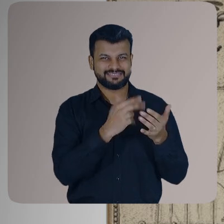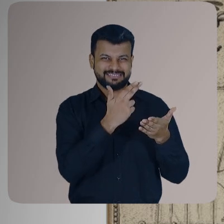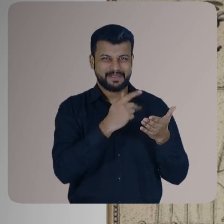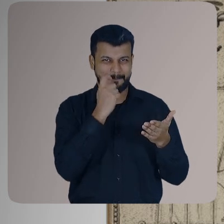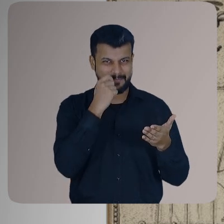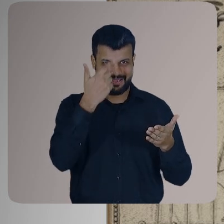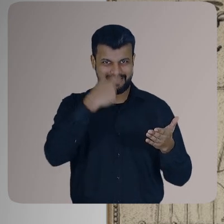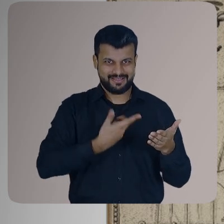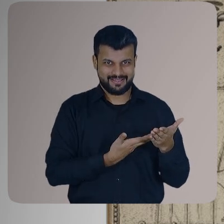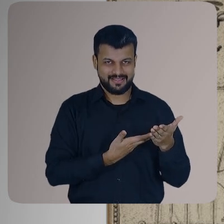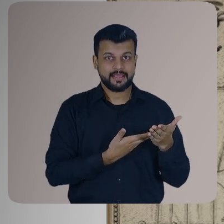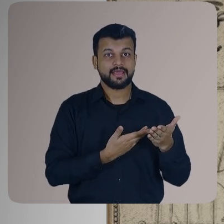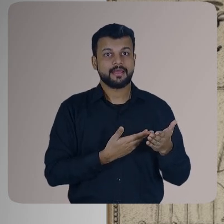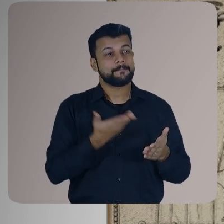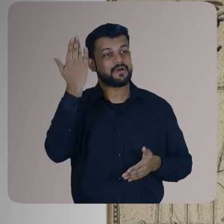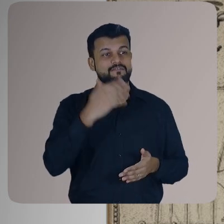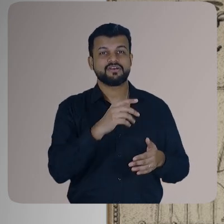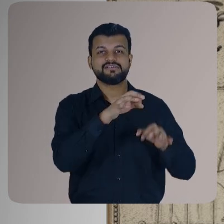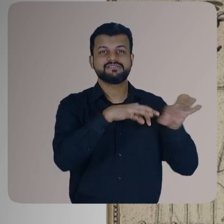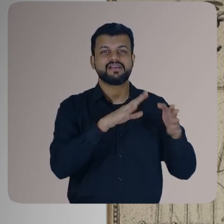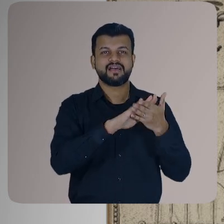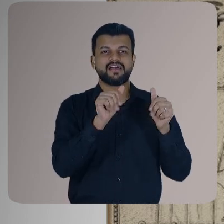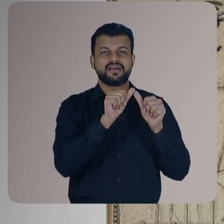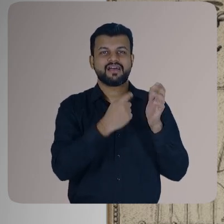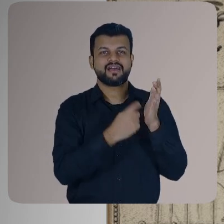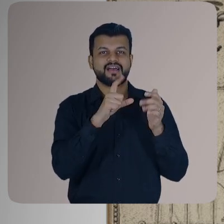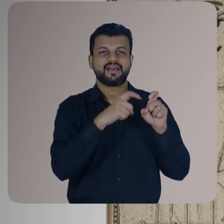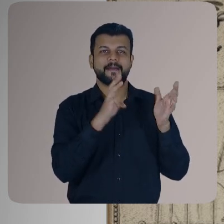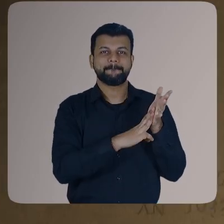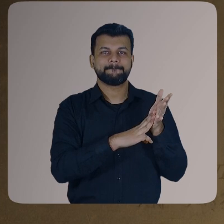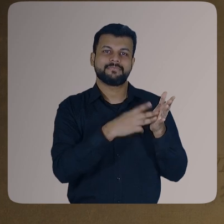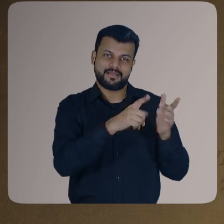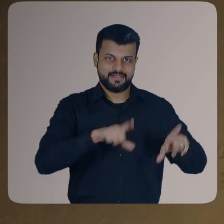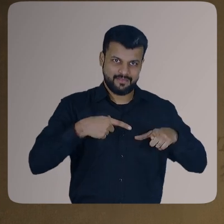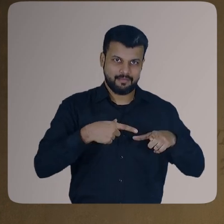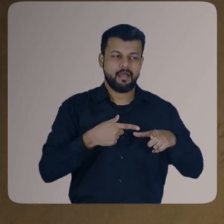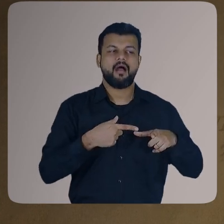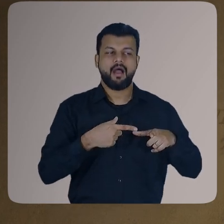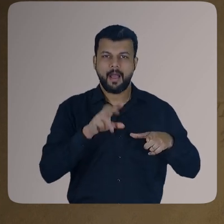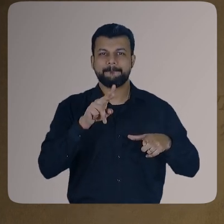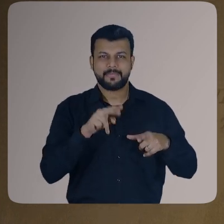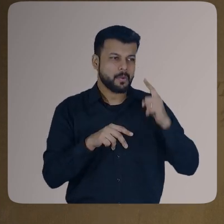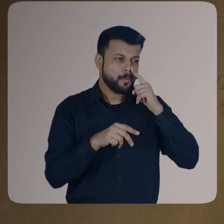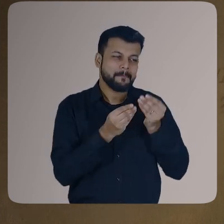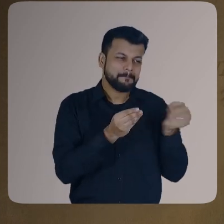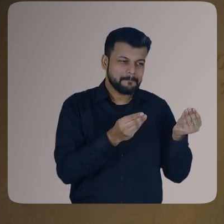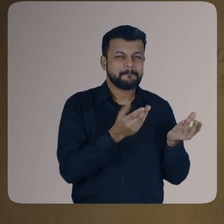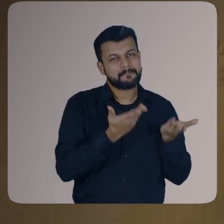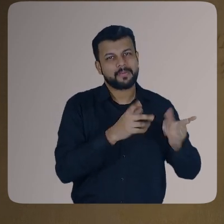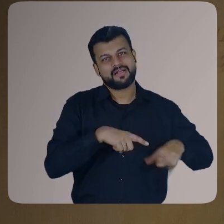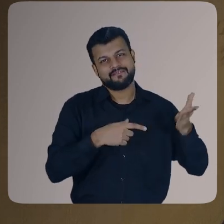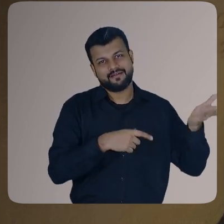Haarlem, so we can safely assume this woman was from that city as well. Her clothing is a bit